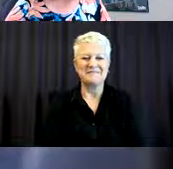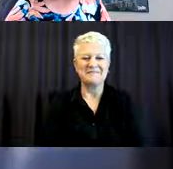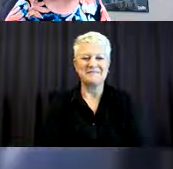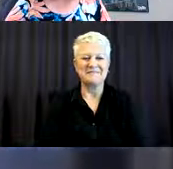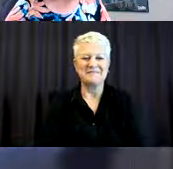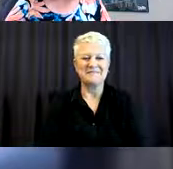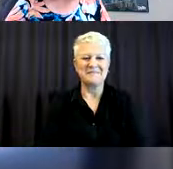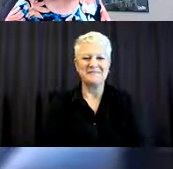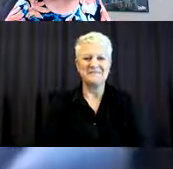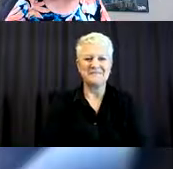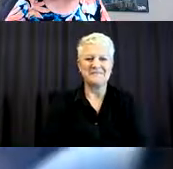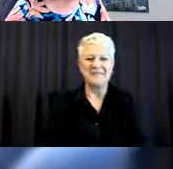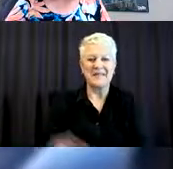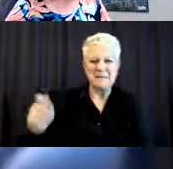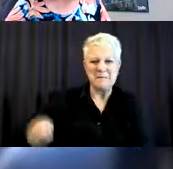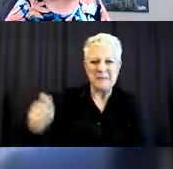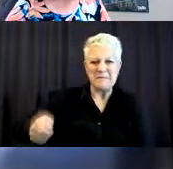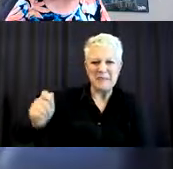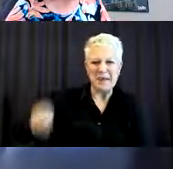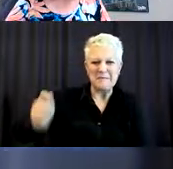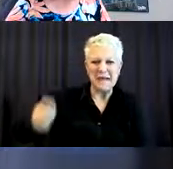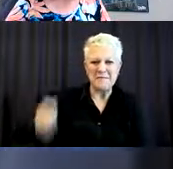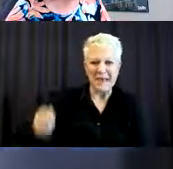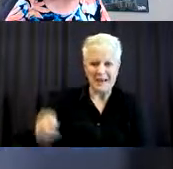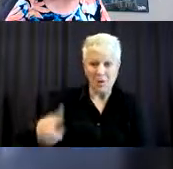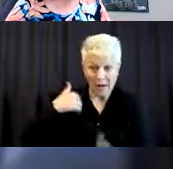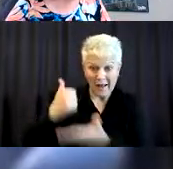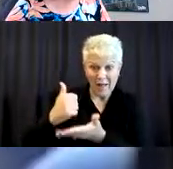my hand banging. Do you want to help?